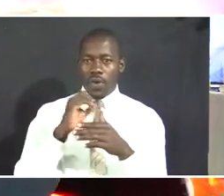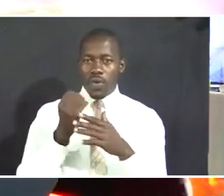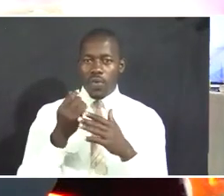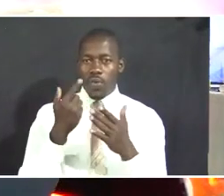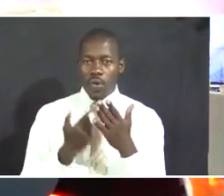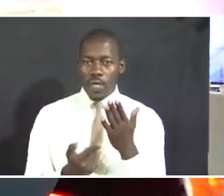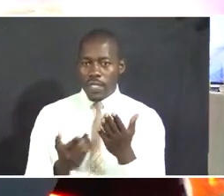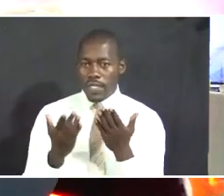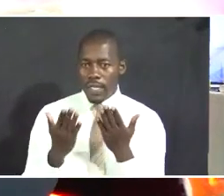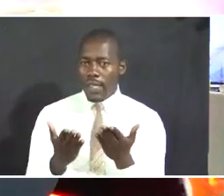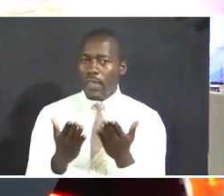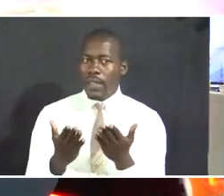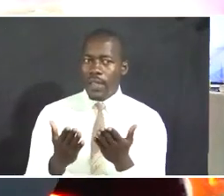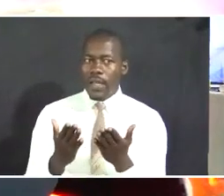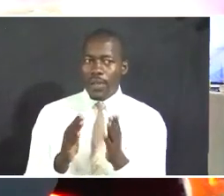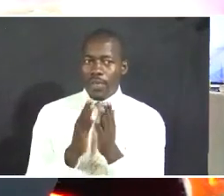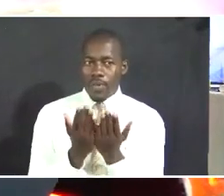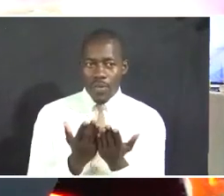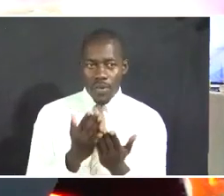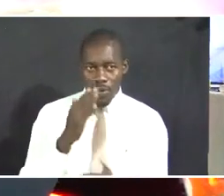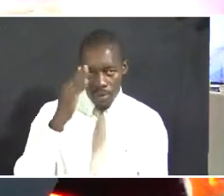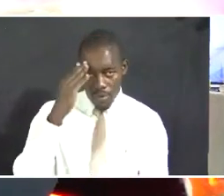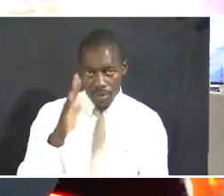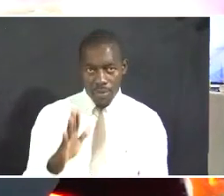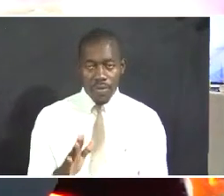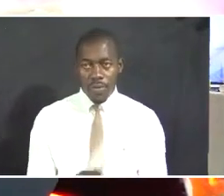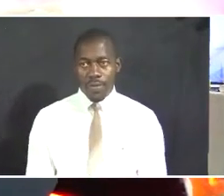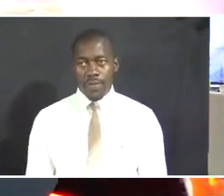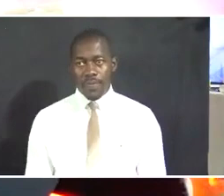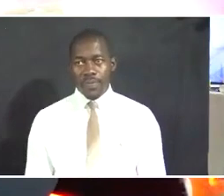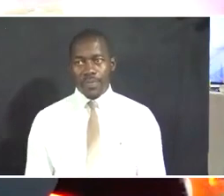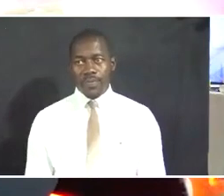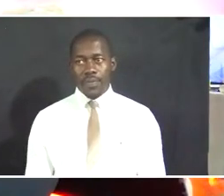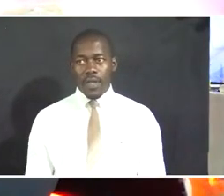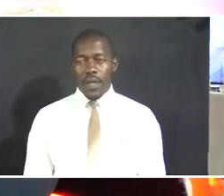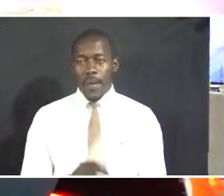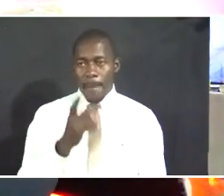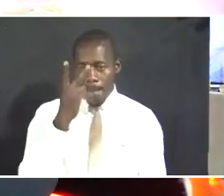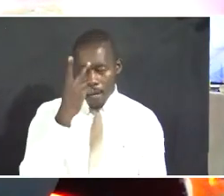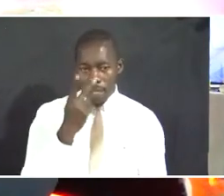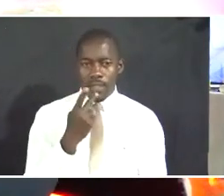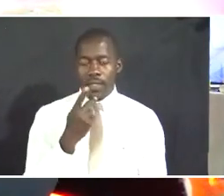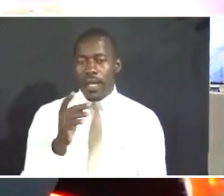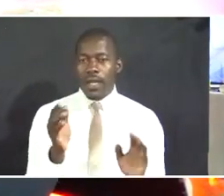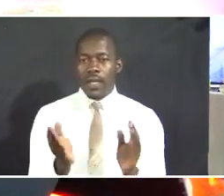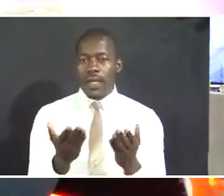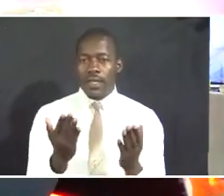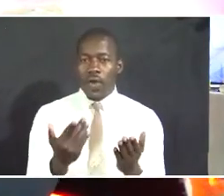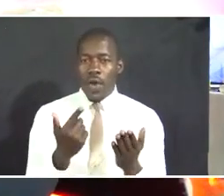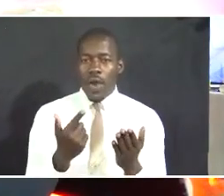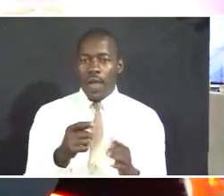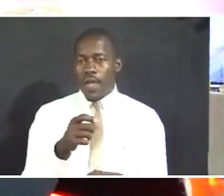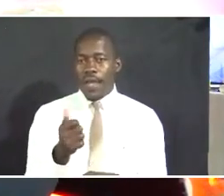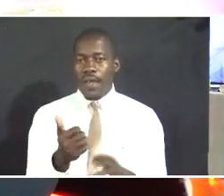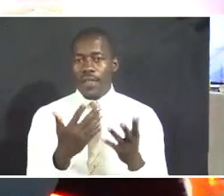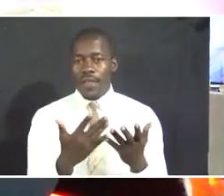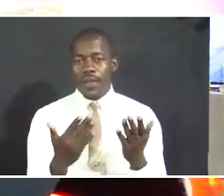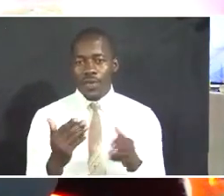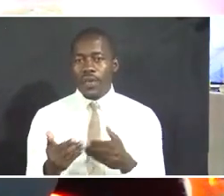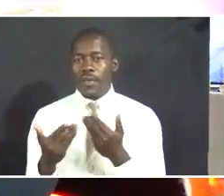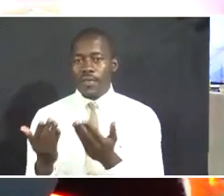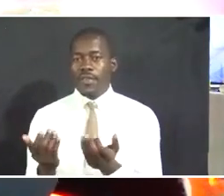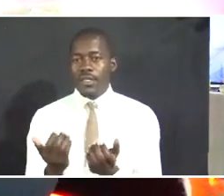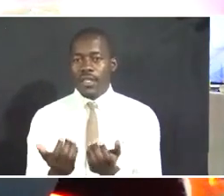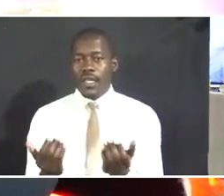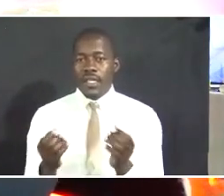is amazing. It's a risk to the child. Parents, encourage you, whatever you give to your child, please make a point of reading through